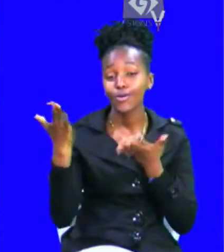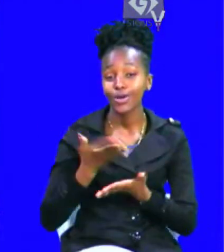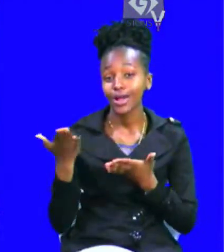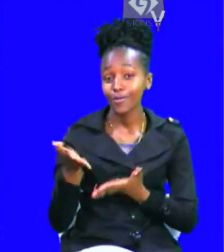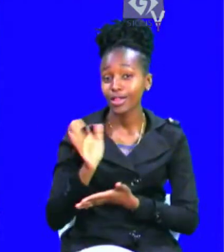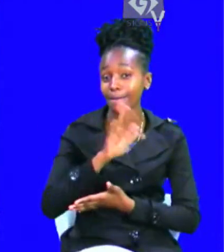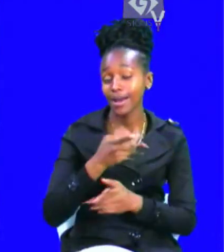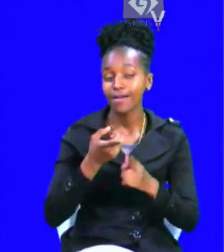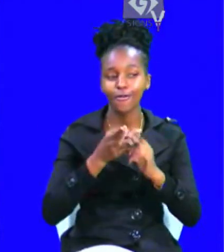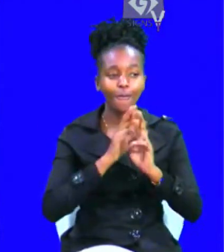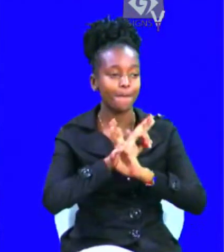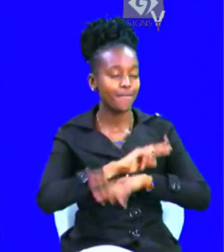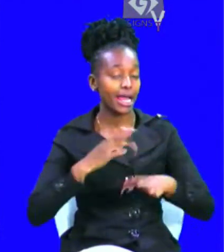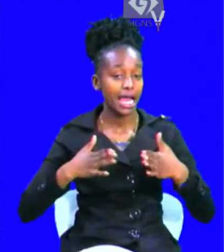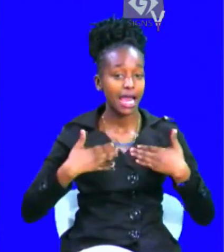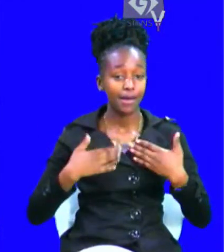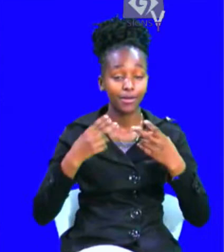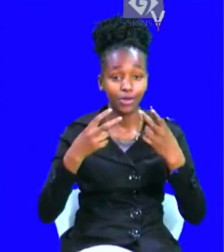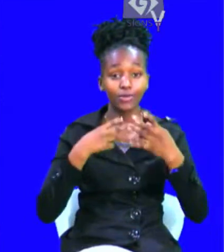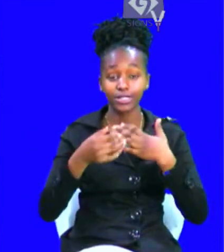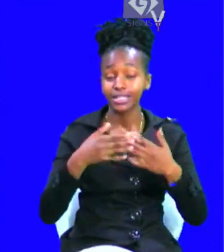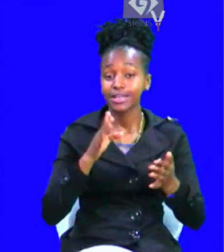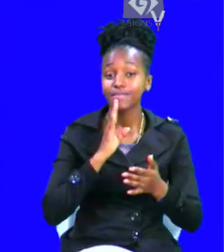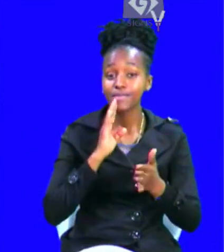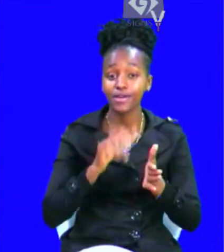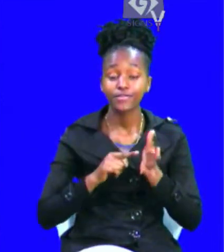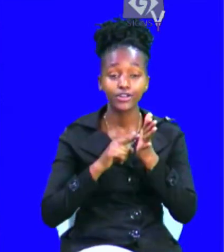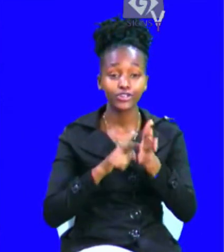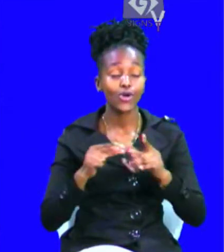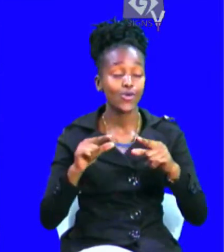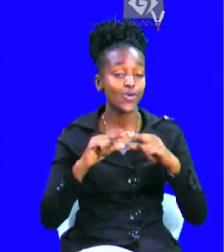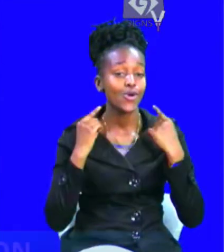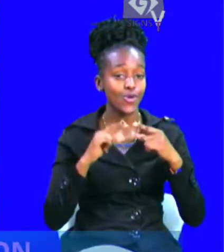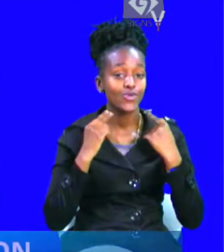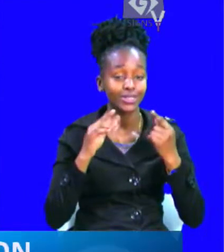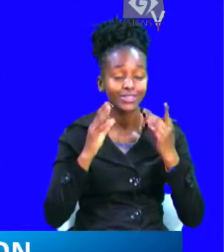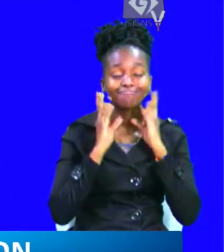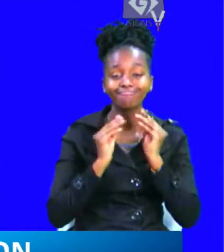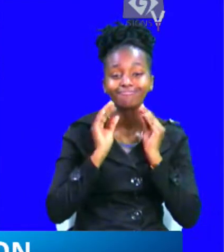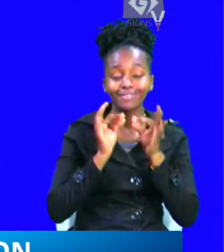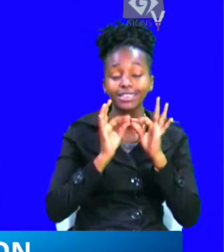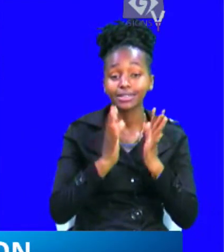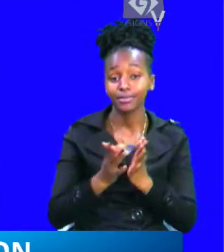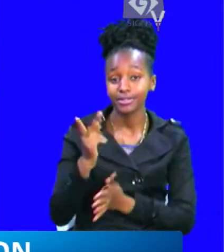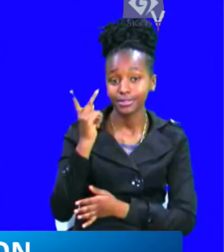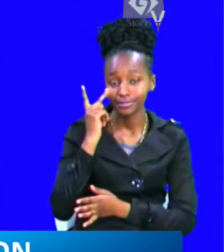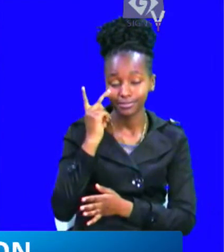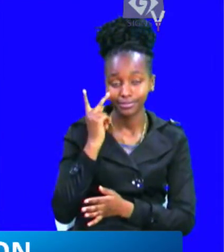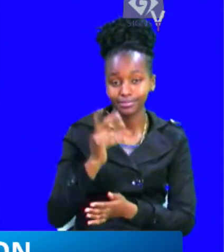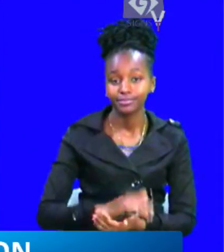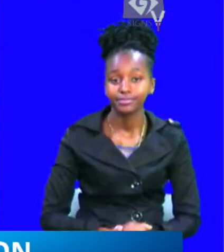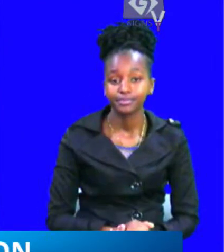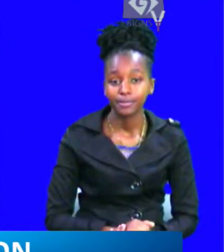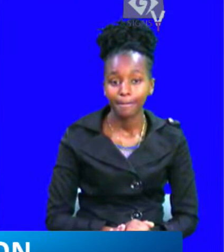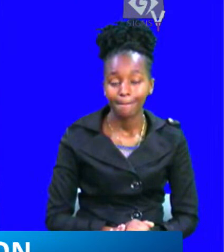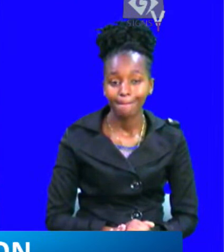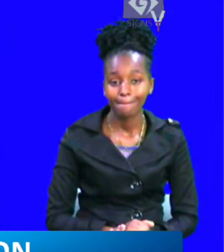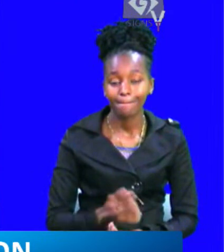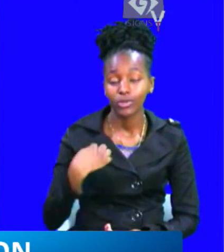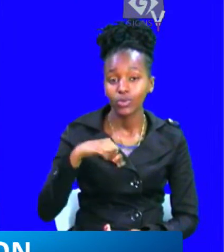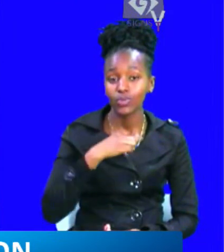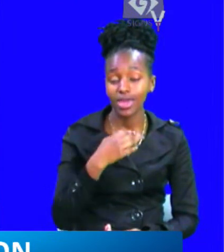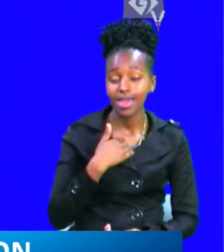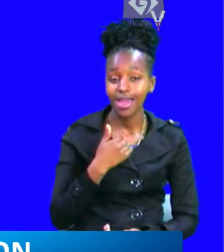Back from that break, glad you're still watching Science Breakfast with me, Alan Habert, and sign language interpreter this morning is Esther Kendi. We